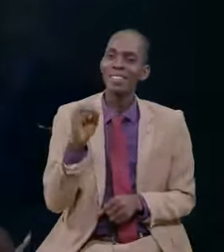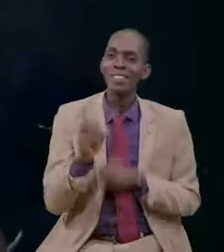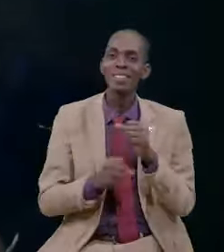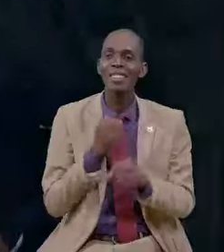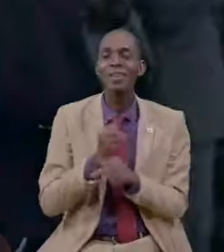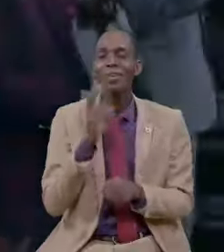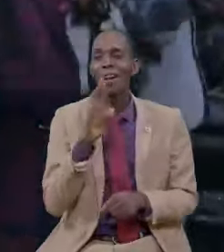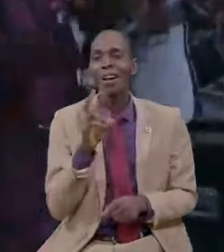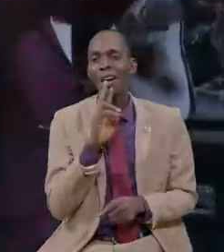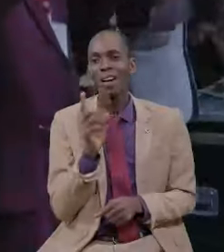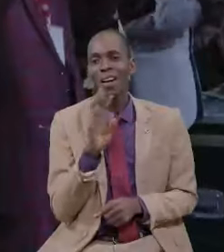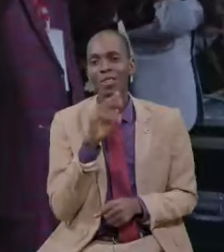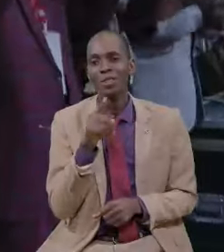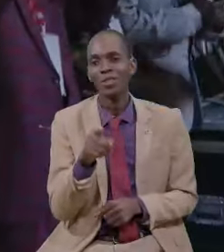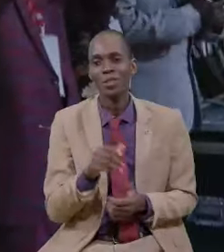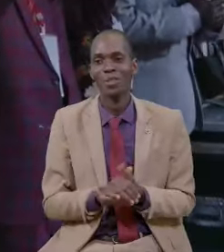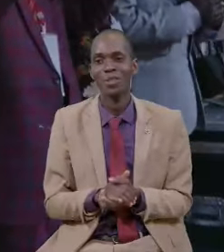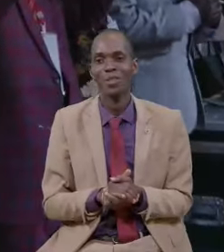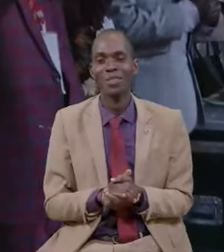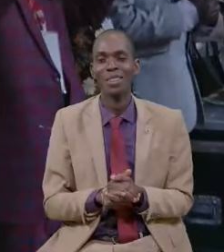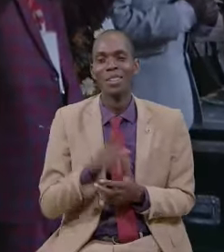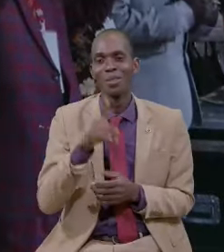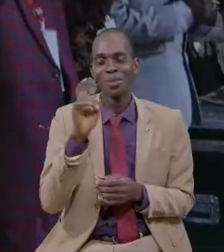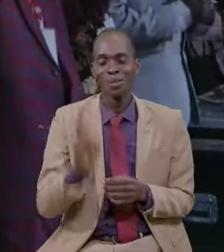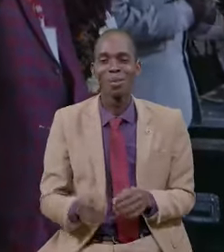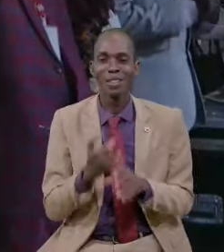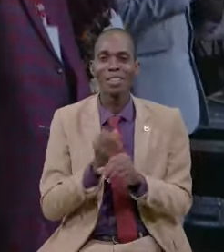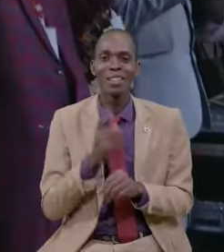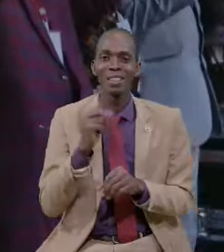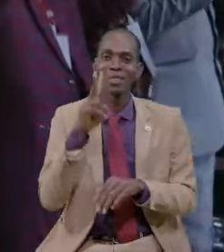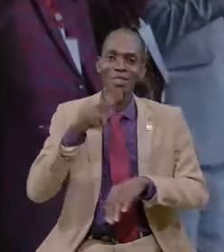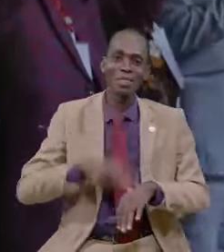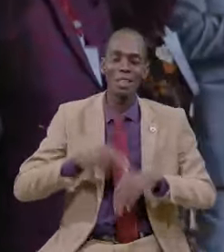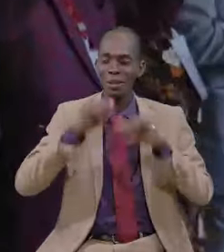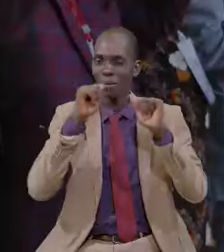are you? You must get the double anointing.